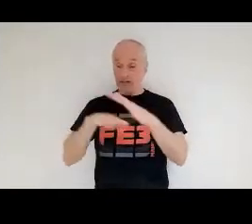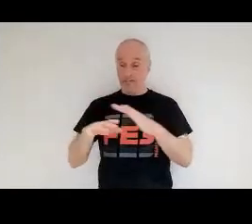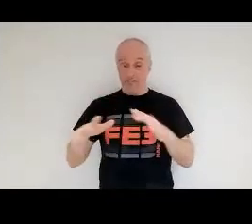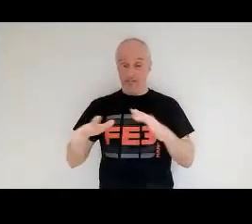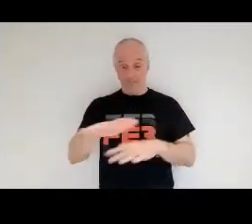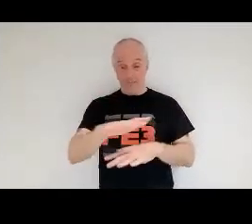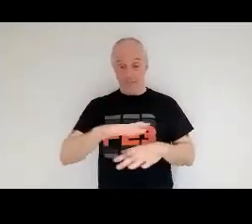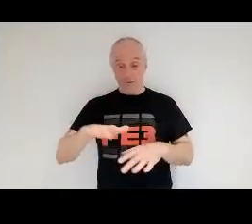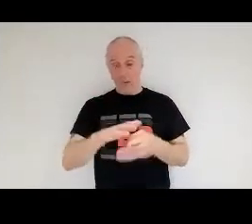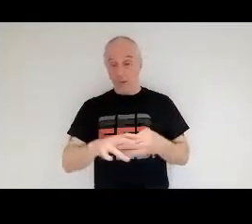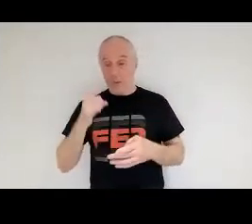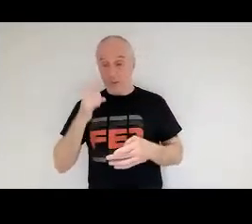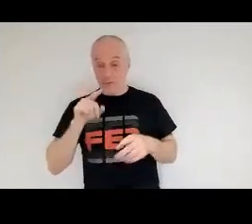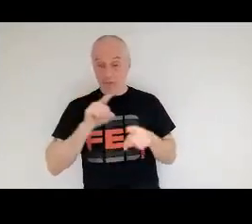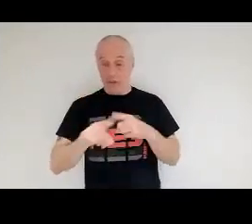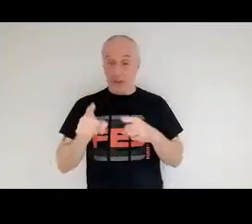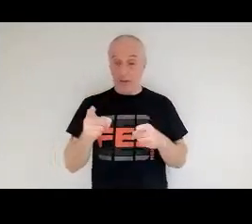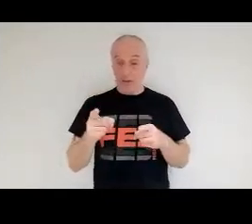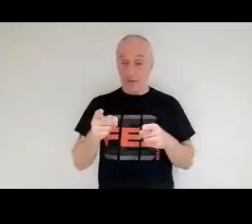world variables.